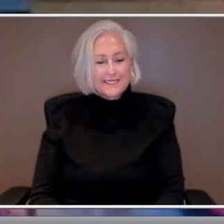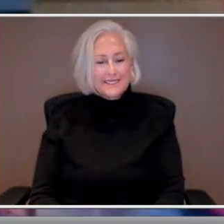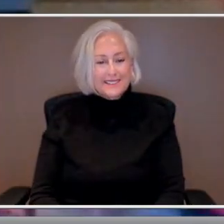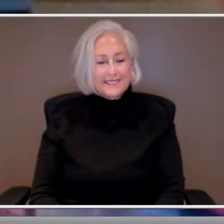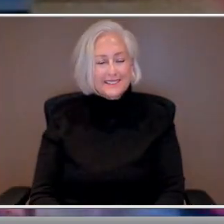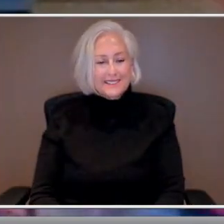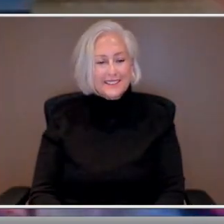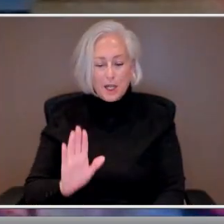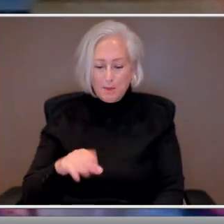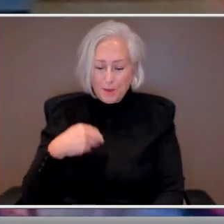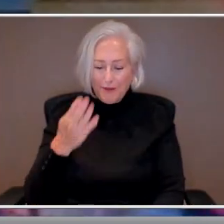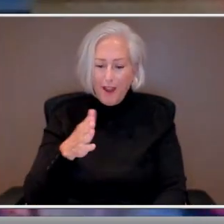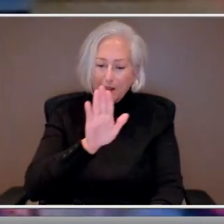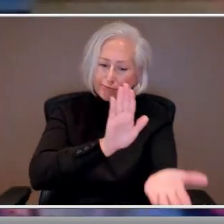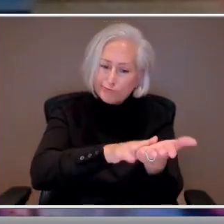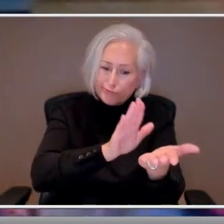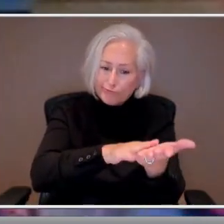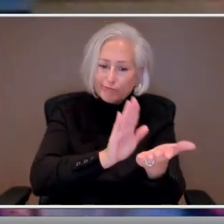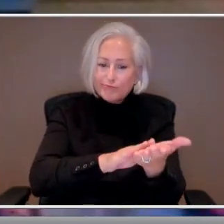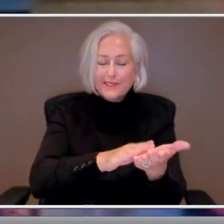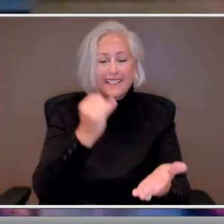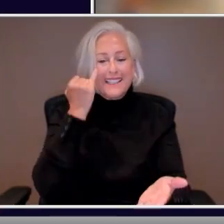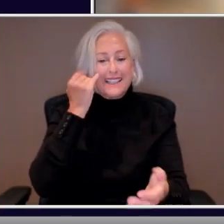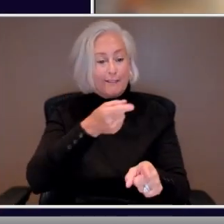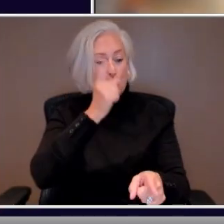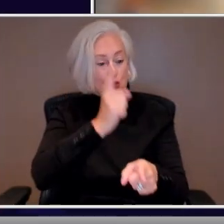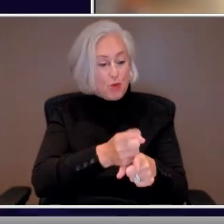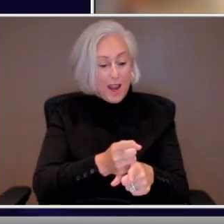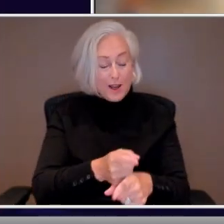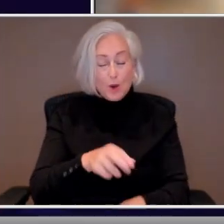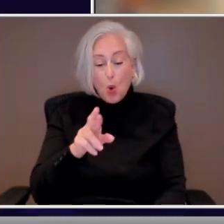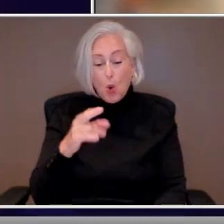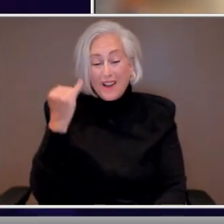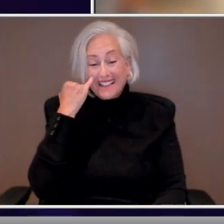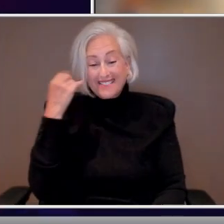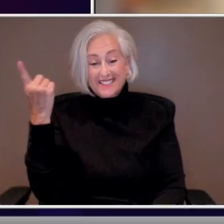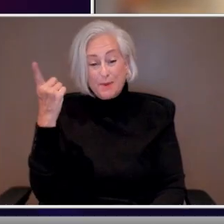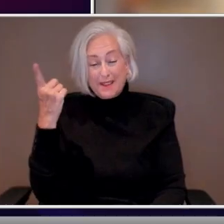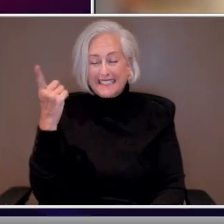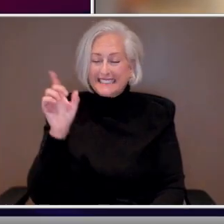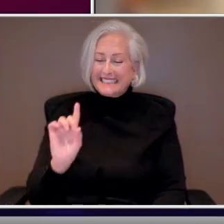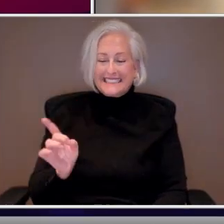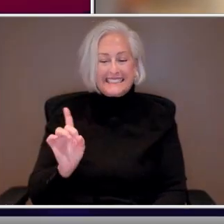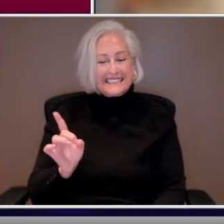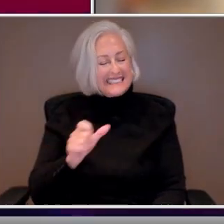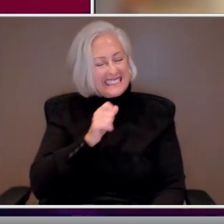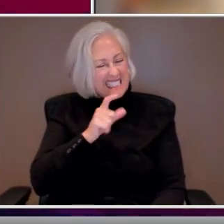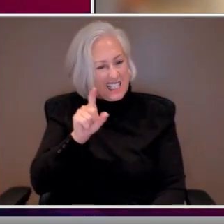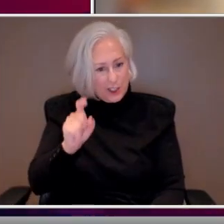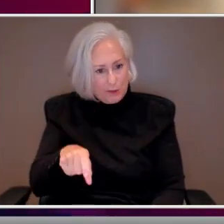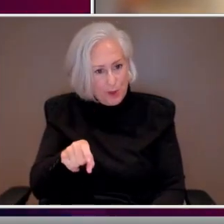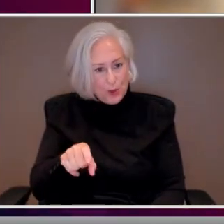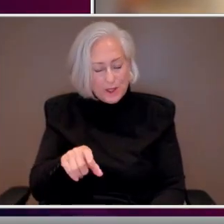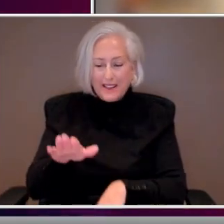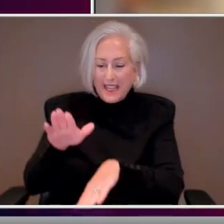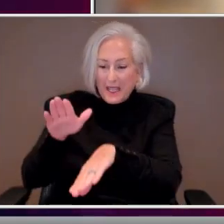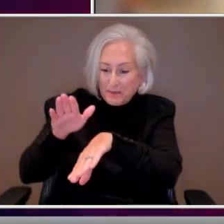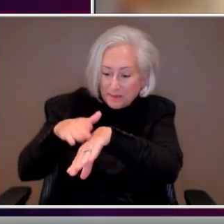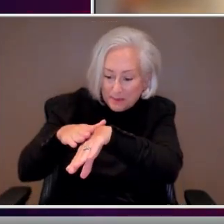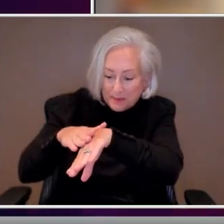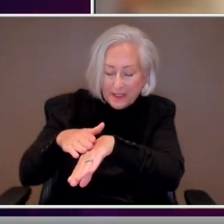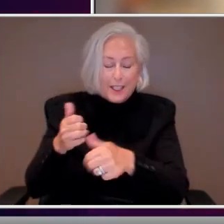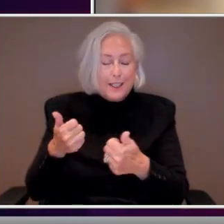you kudos when you've done something right, or if you've done something that maybe you shouldn't have, that, they can say, well, why don't you try